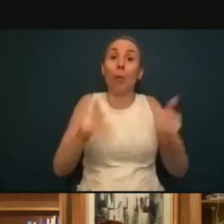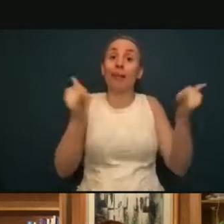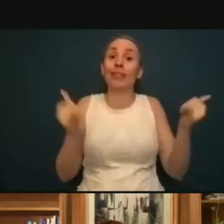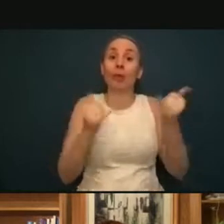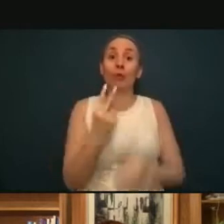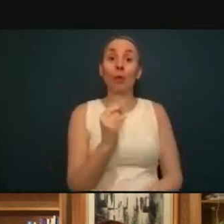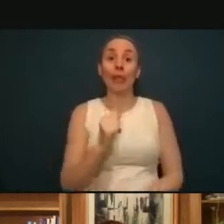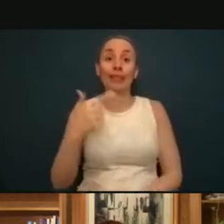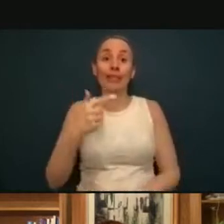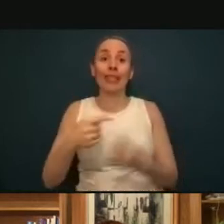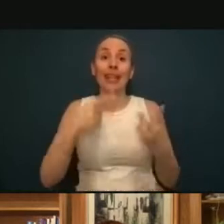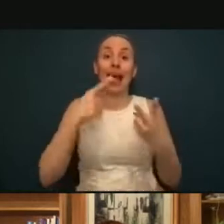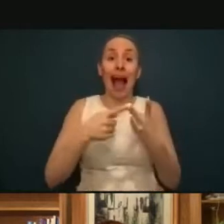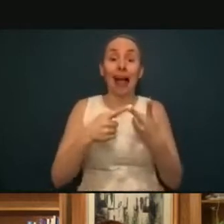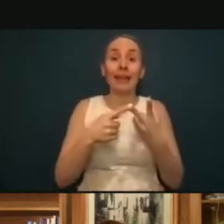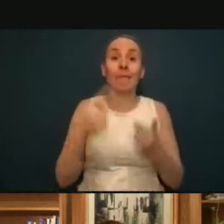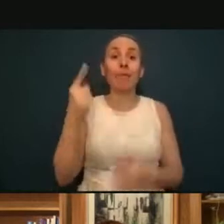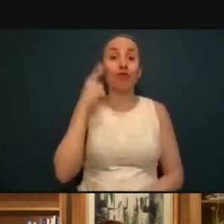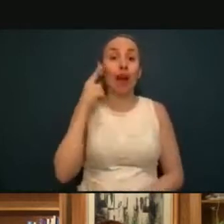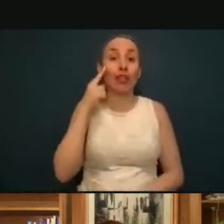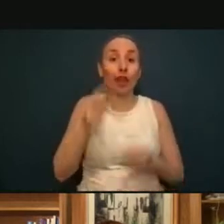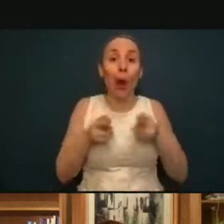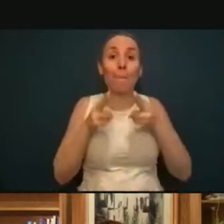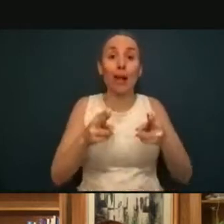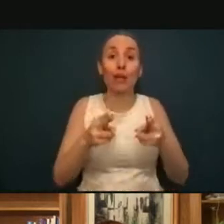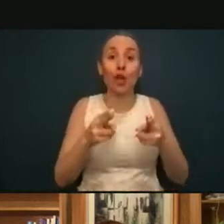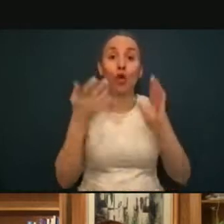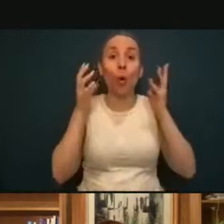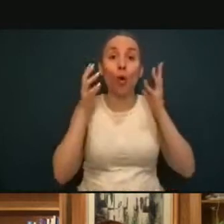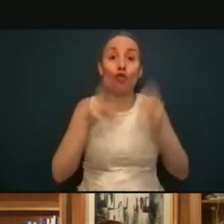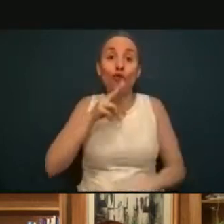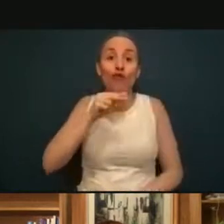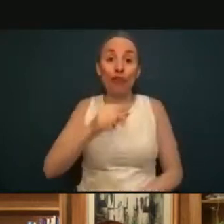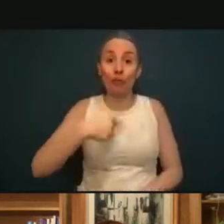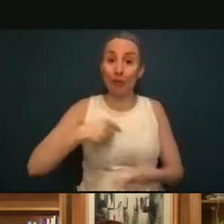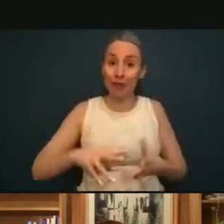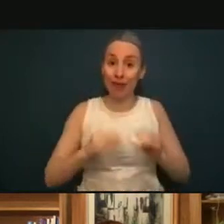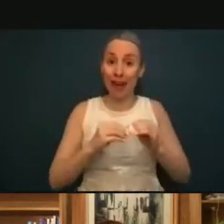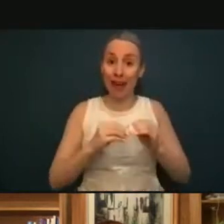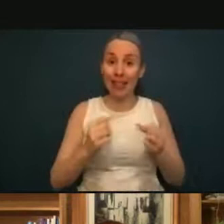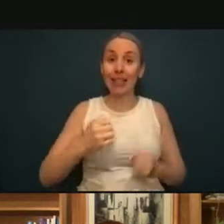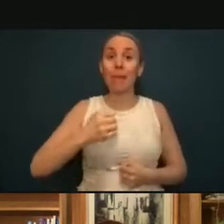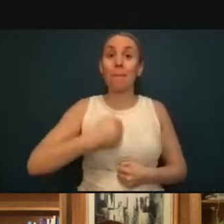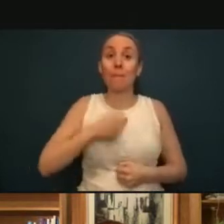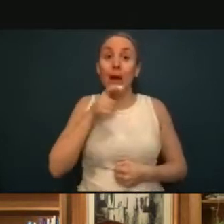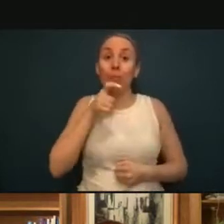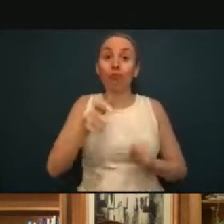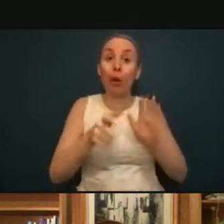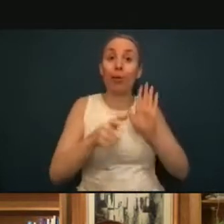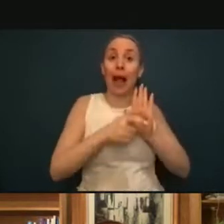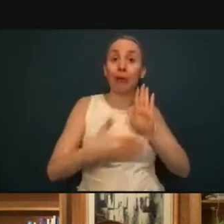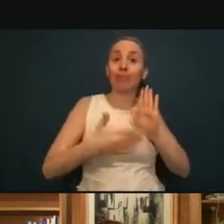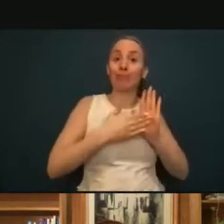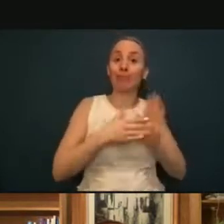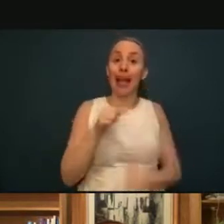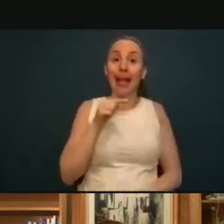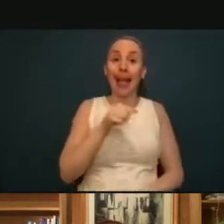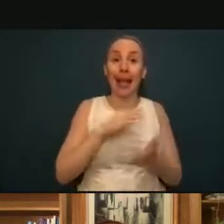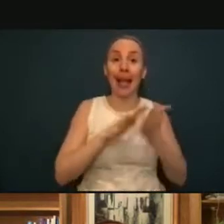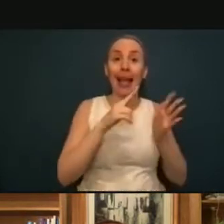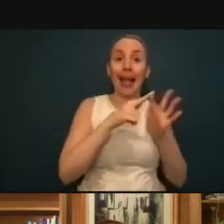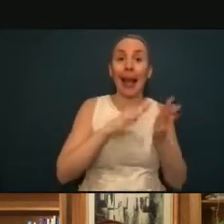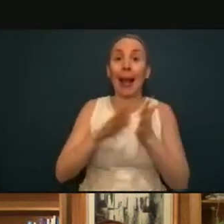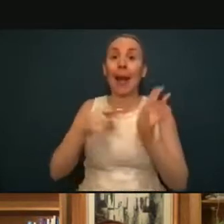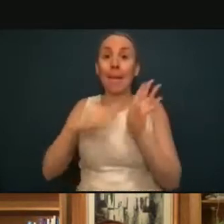of the Rationale Method of Audio Description. I go by the pronouns of he and him. And in terms of my physical